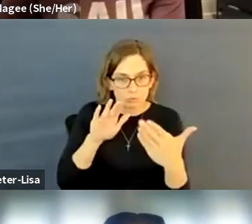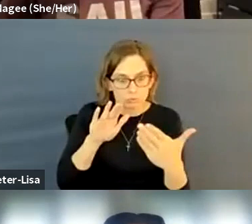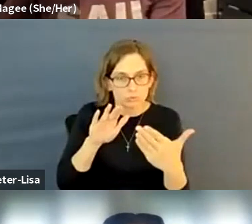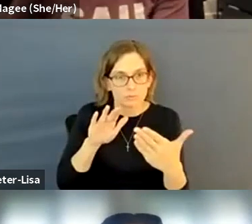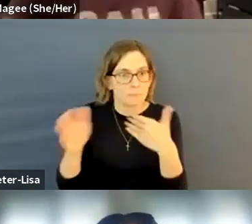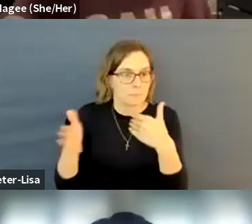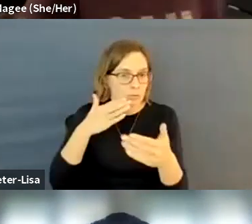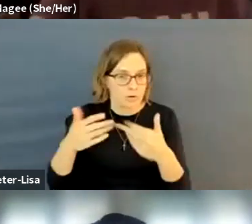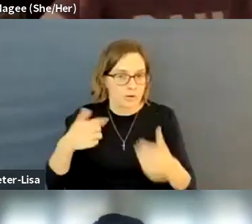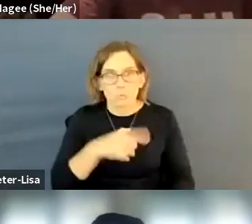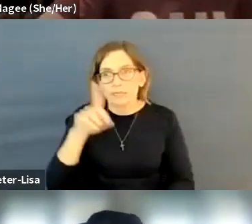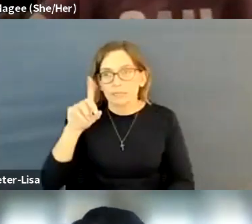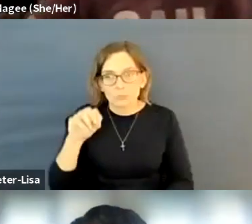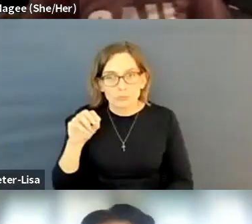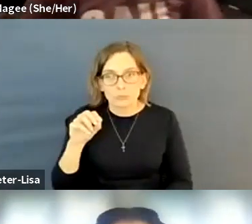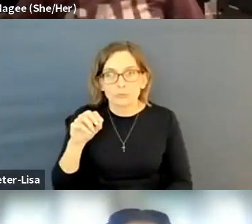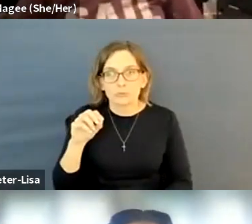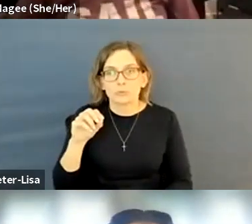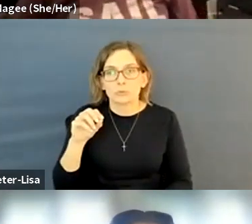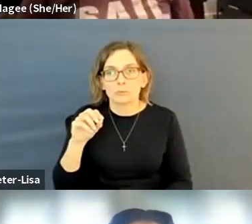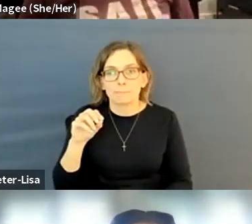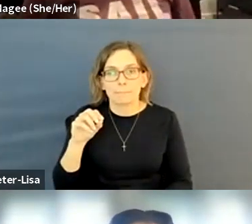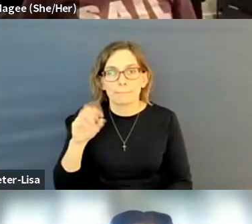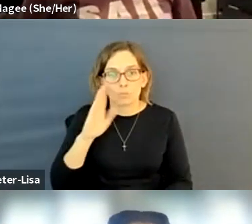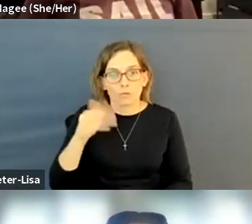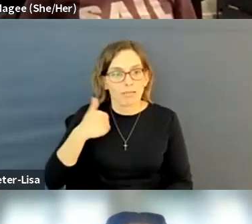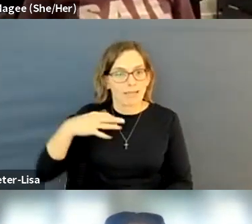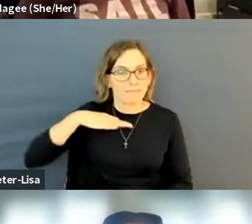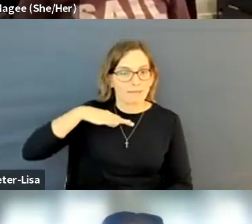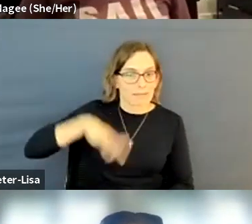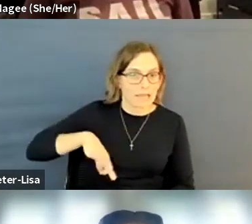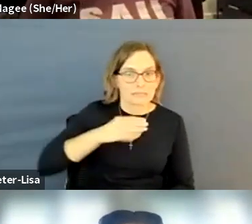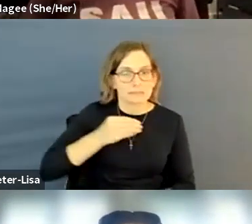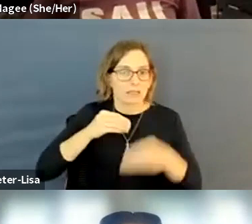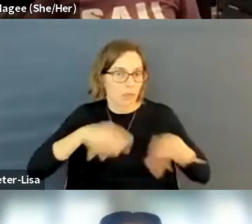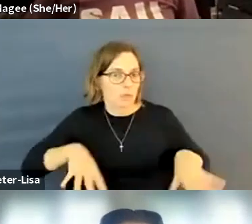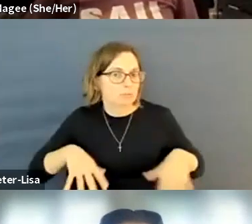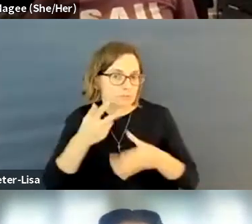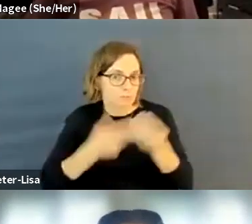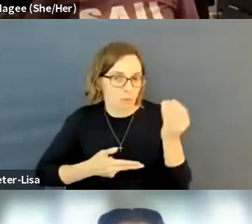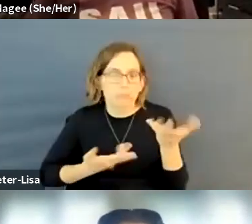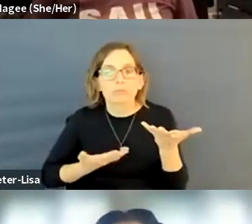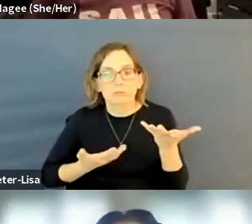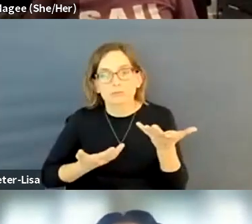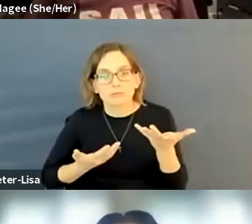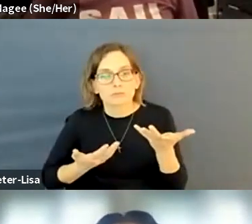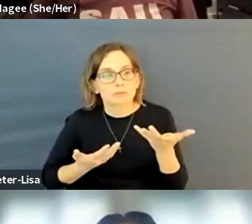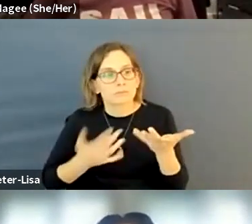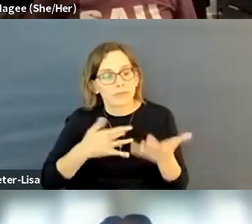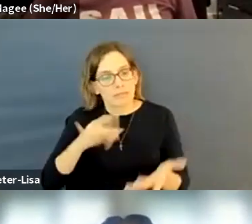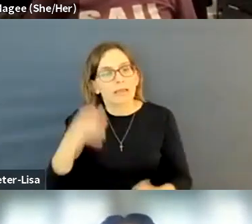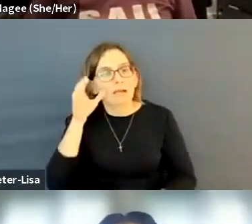do, there are going to be gains. I like this idea of gains and losses. Mm-hmm. And losses,